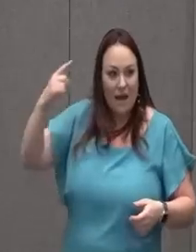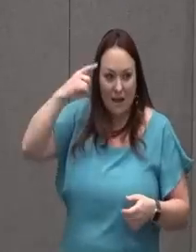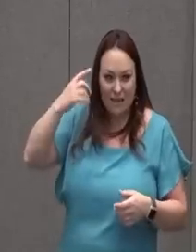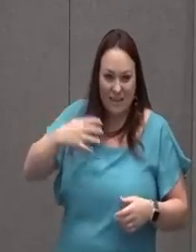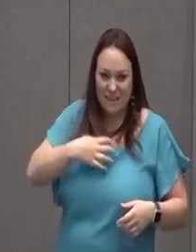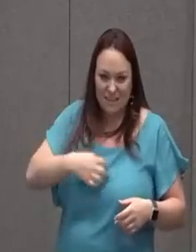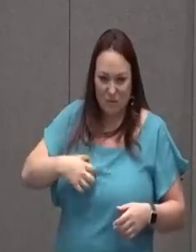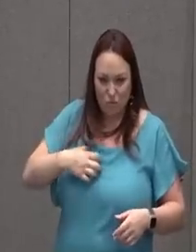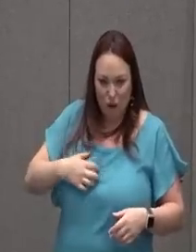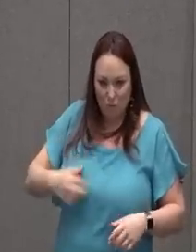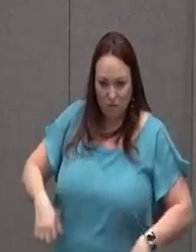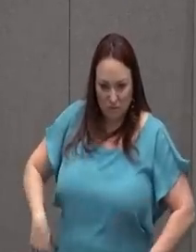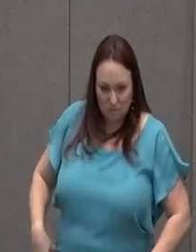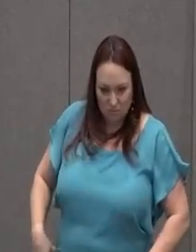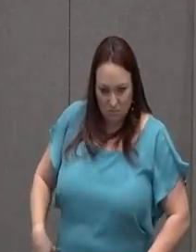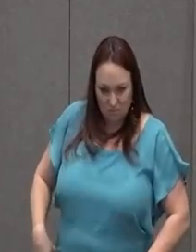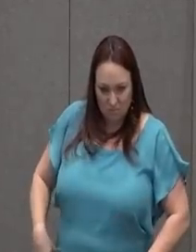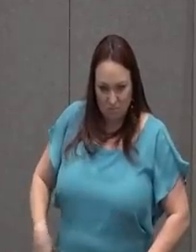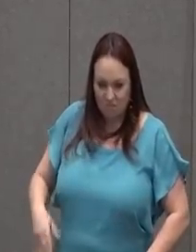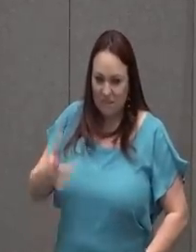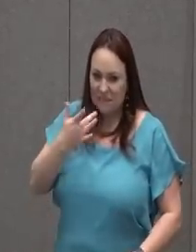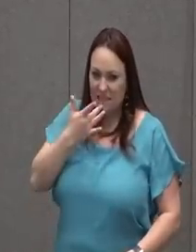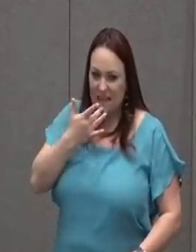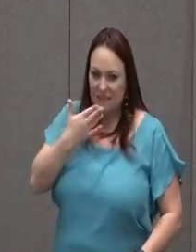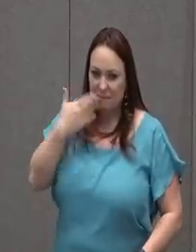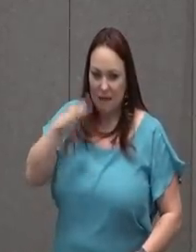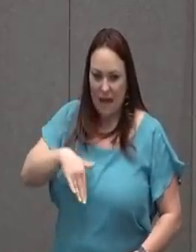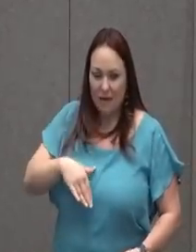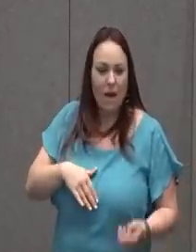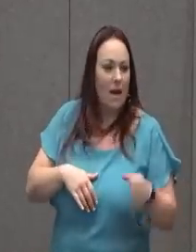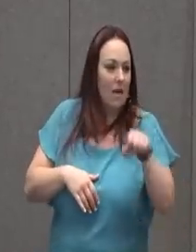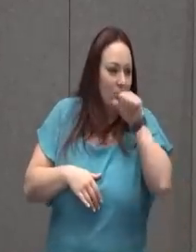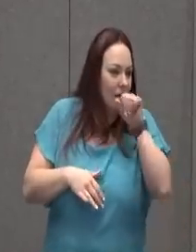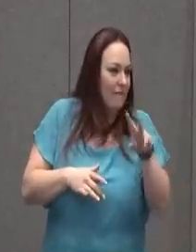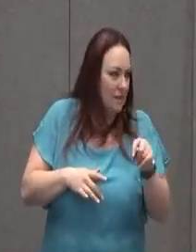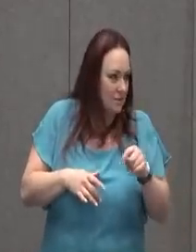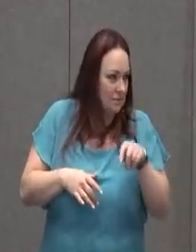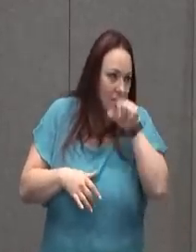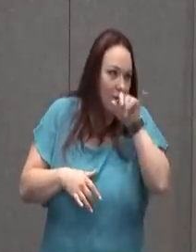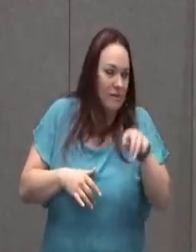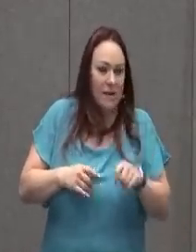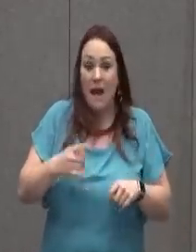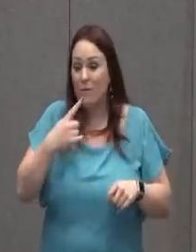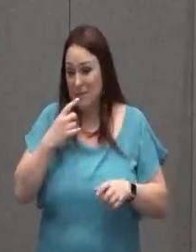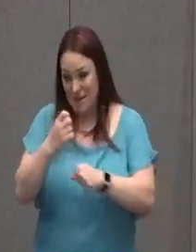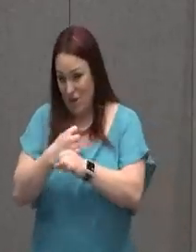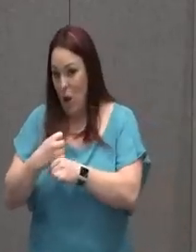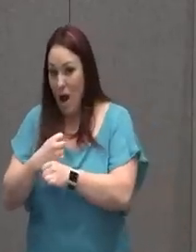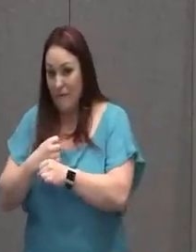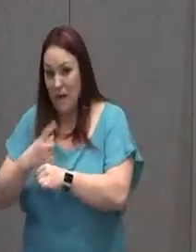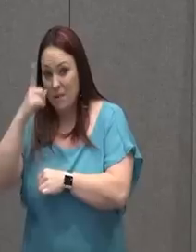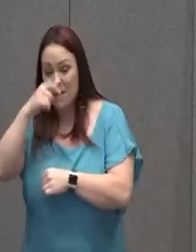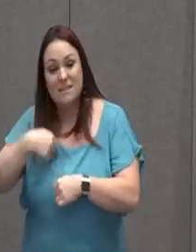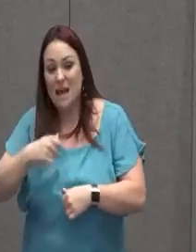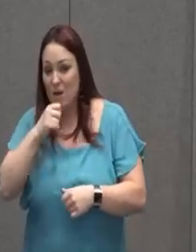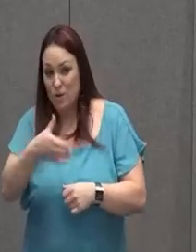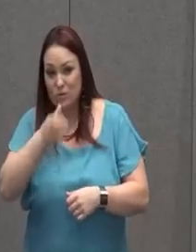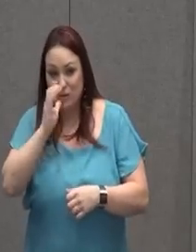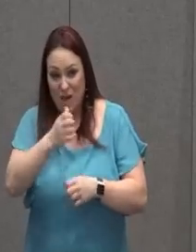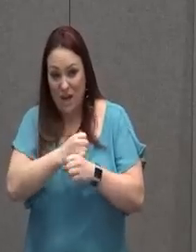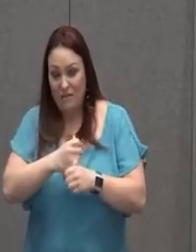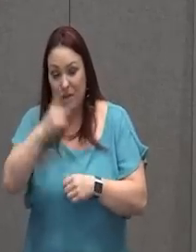it's gross. Oh, and I love it. It's bitter. I love it. And the water is icky. I would say it was coffee because I don't drink coffee because okay. It's